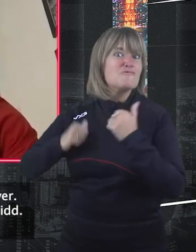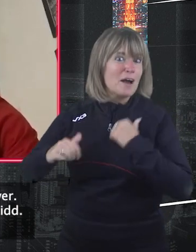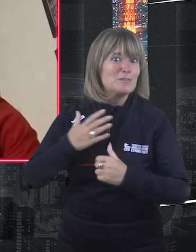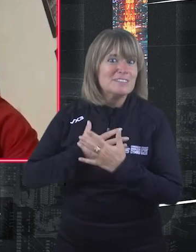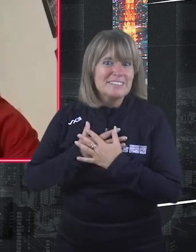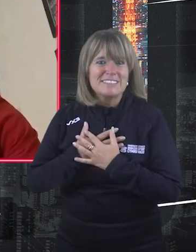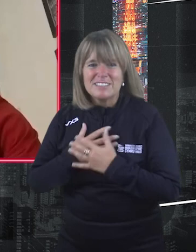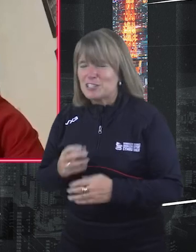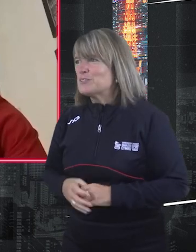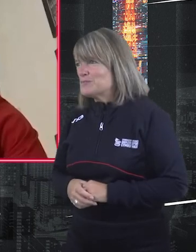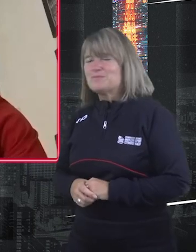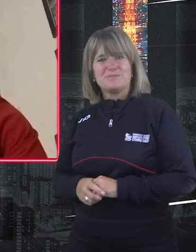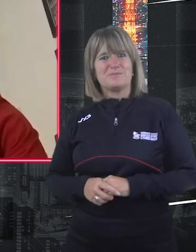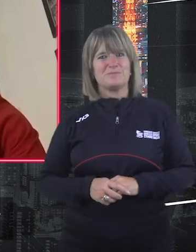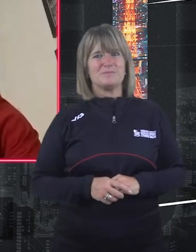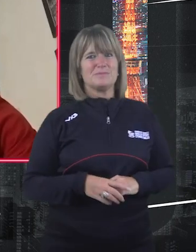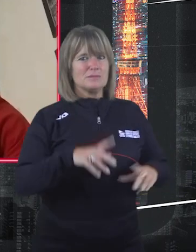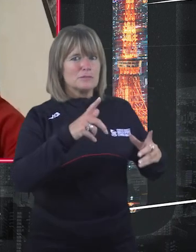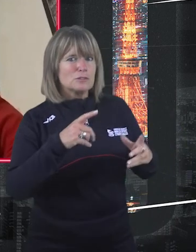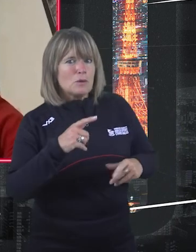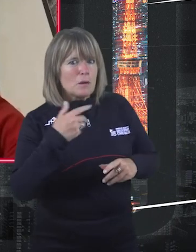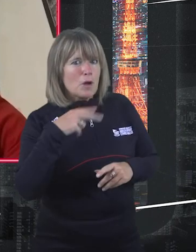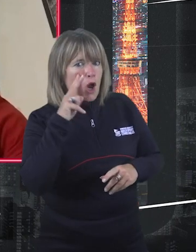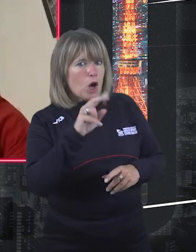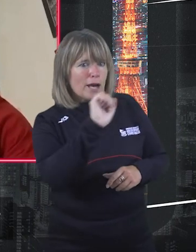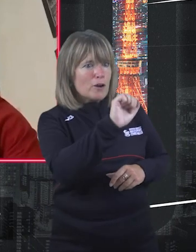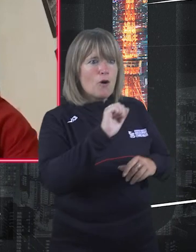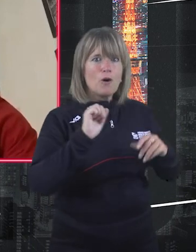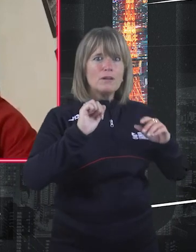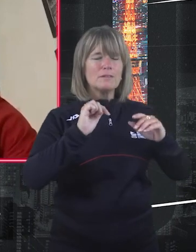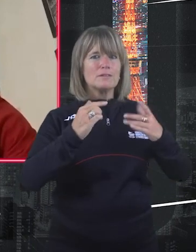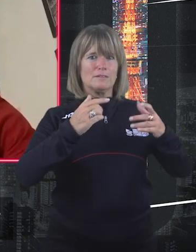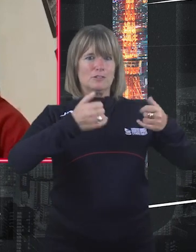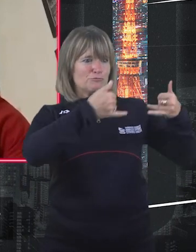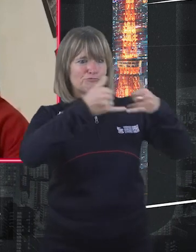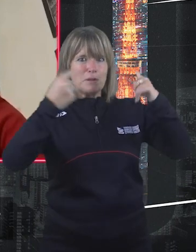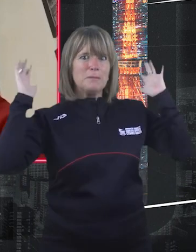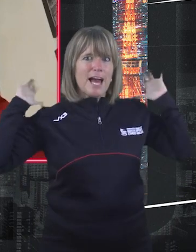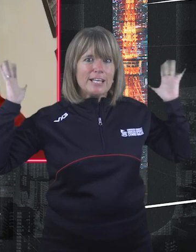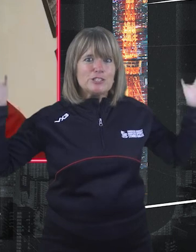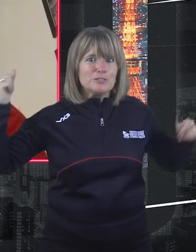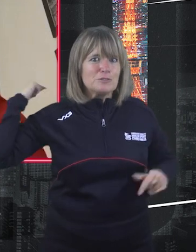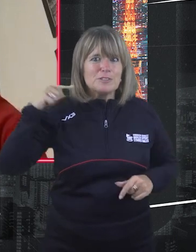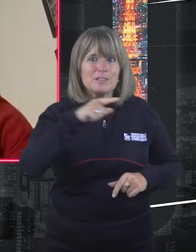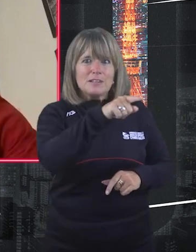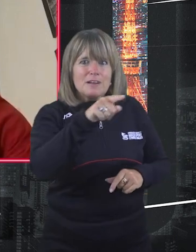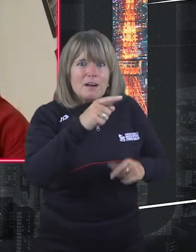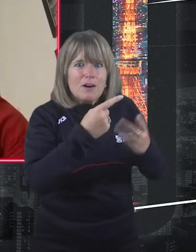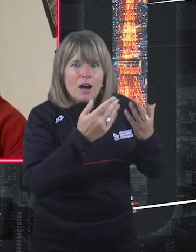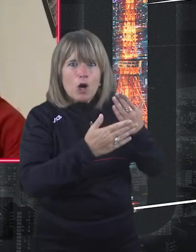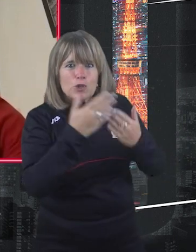I'm proud. I'm just looking at all the silverware behind you. You'll have to get a new shelf soon because you've got so